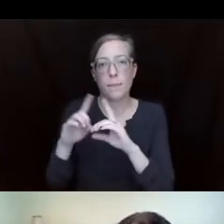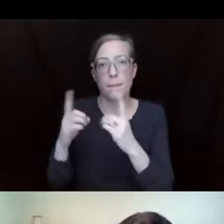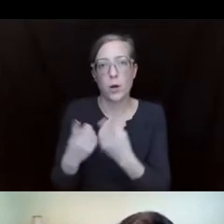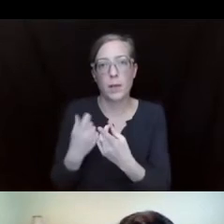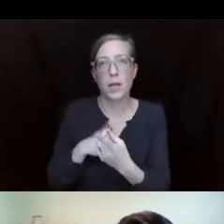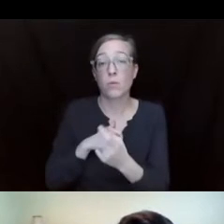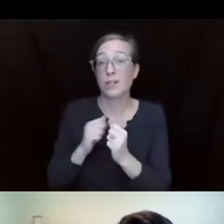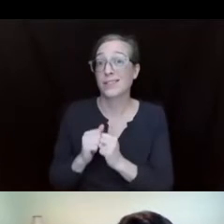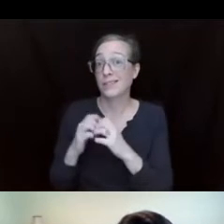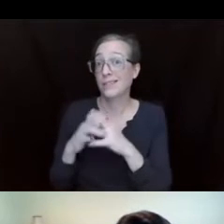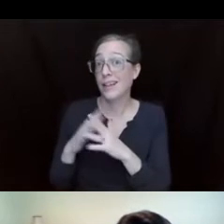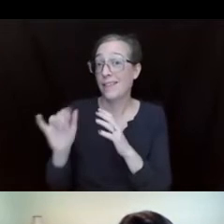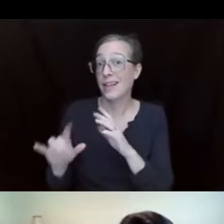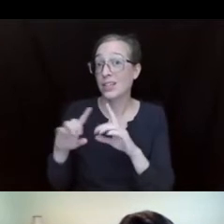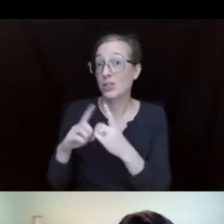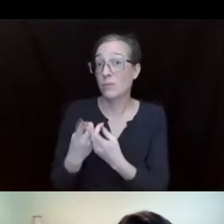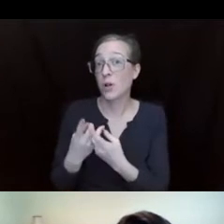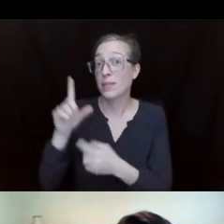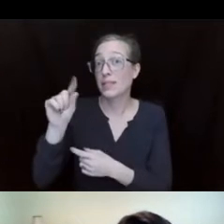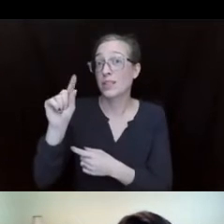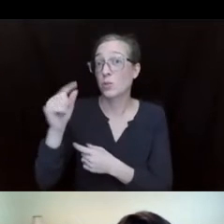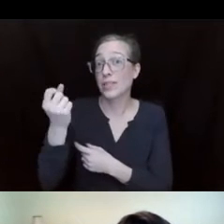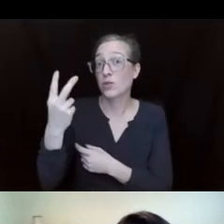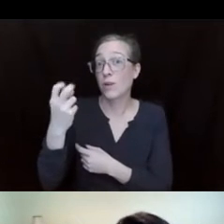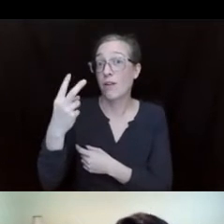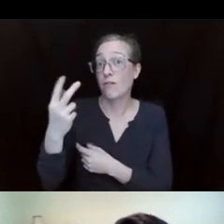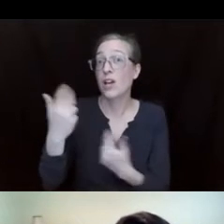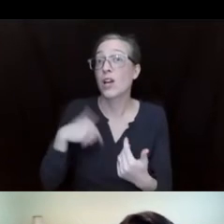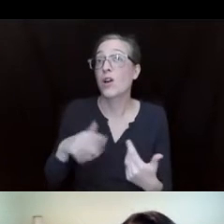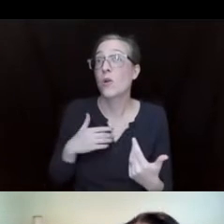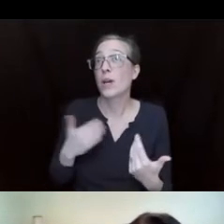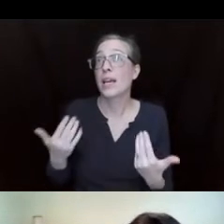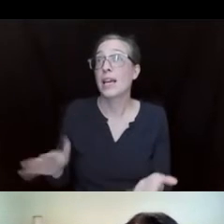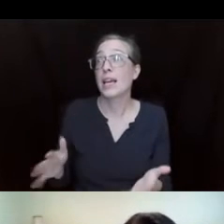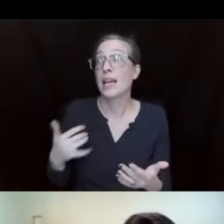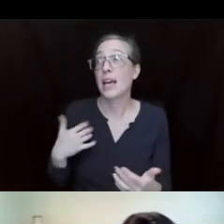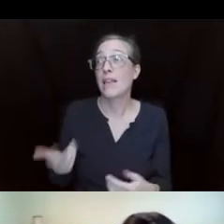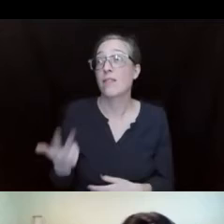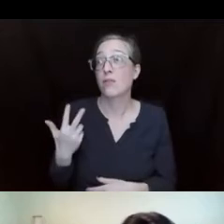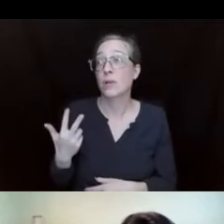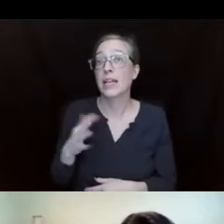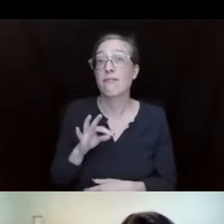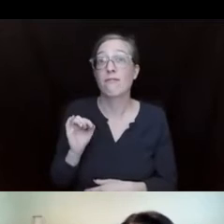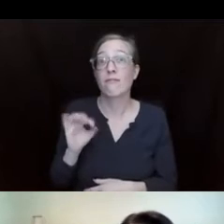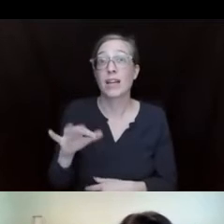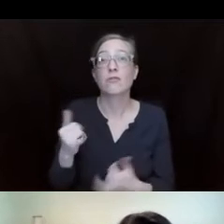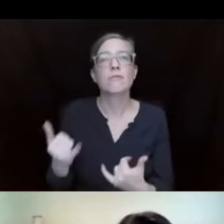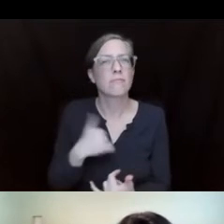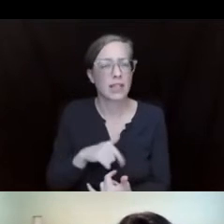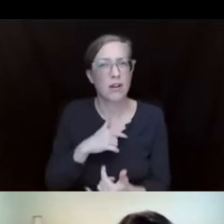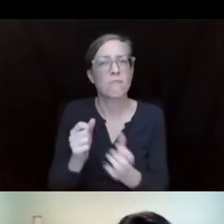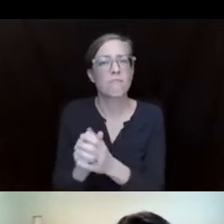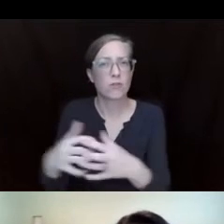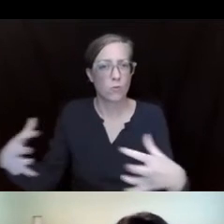2012 with 3 faculty members. Now we are around 12 faculty members and we are a more established department. But 9